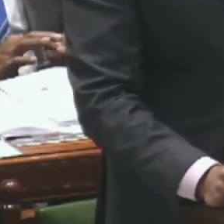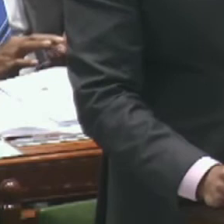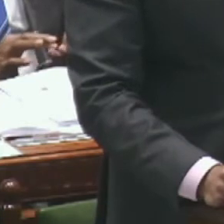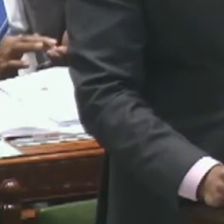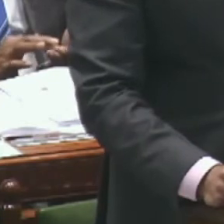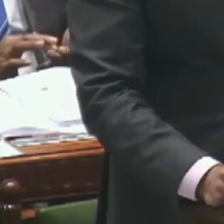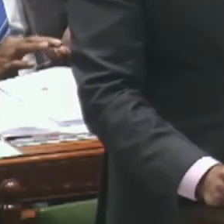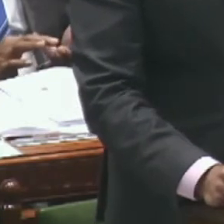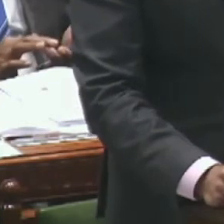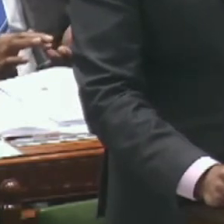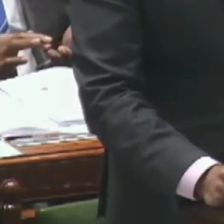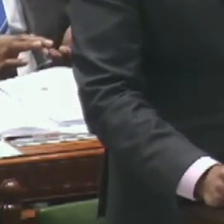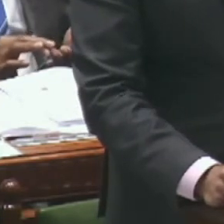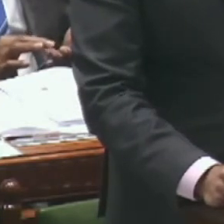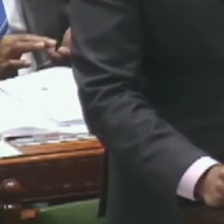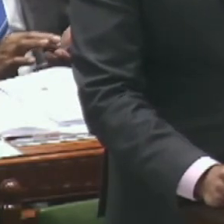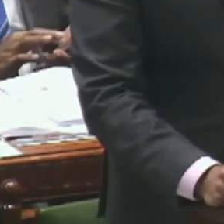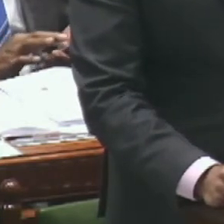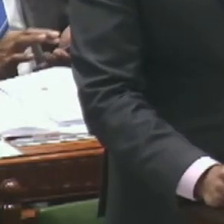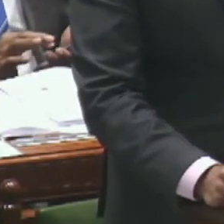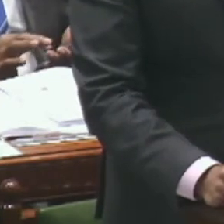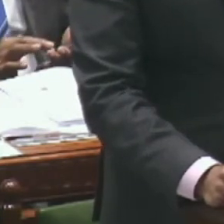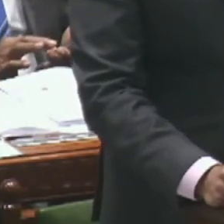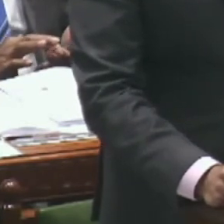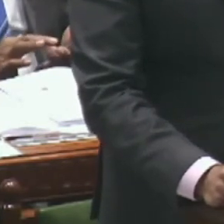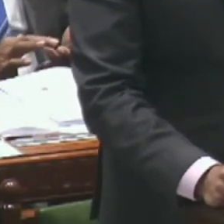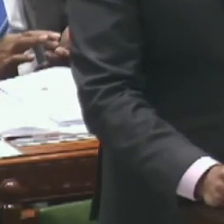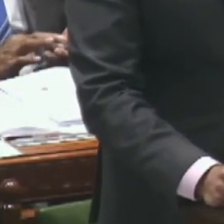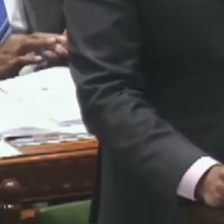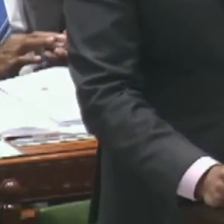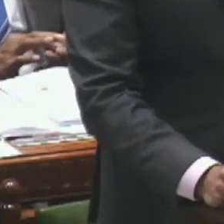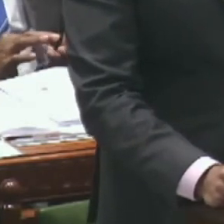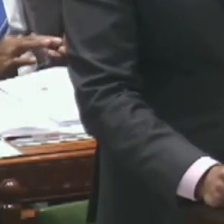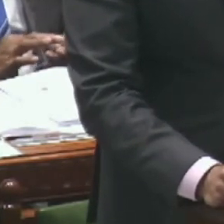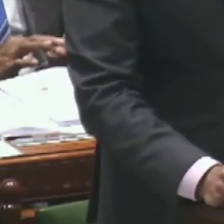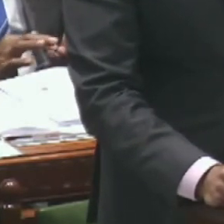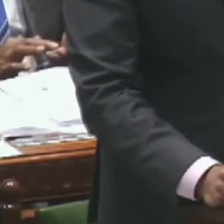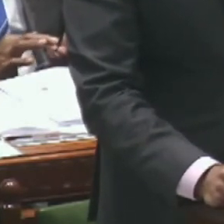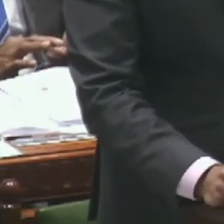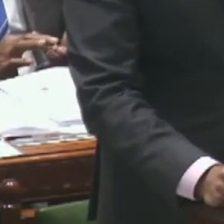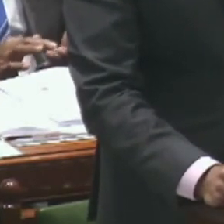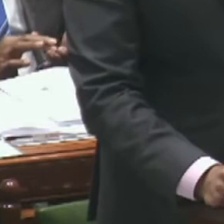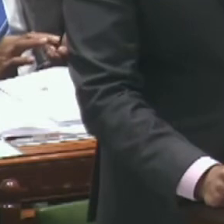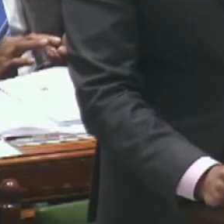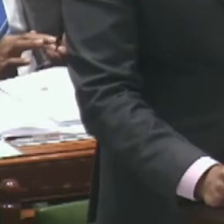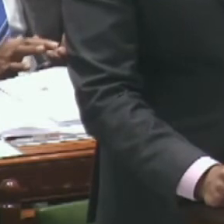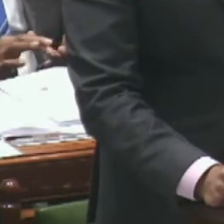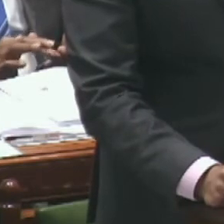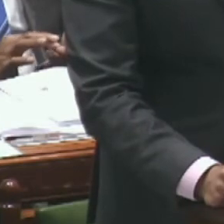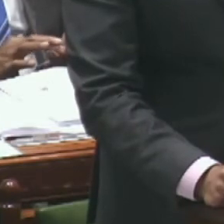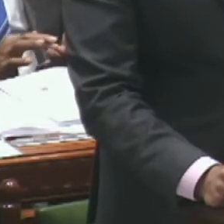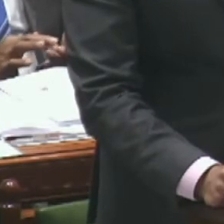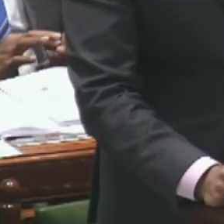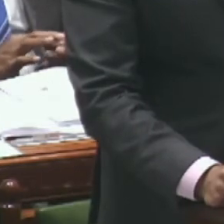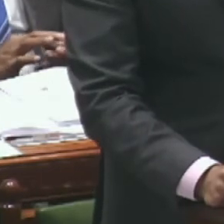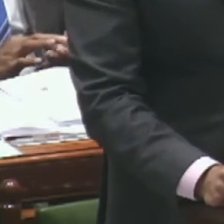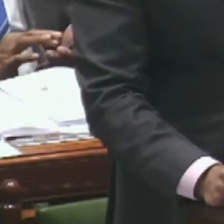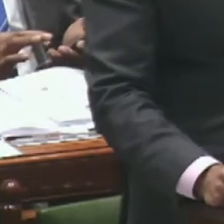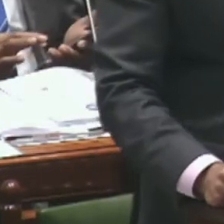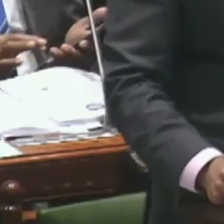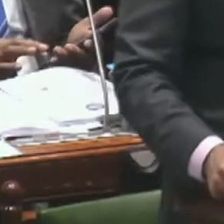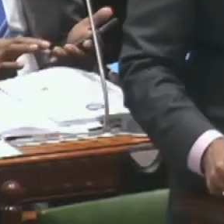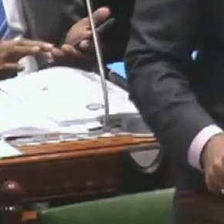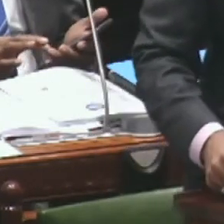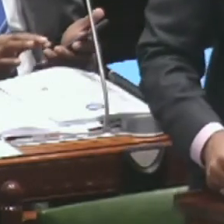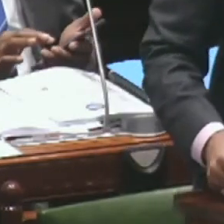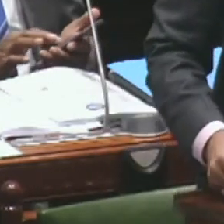than scientists had predicted. The Arctic ice is melting faster than we thought, and the European summer has seen record temperatures